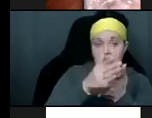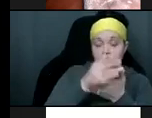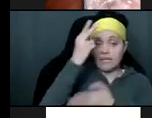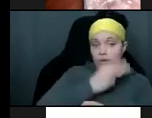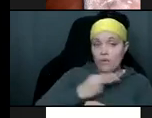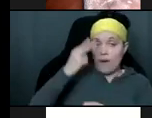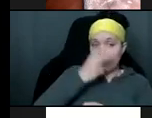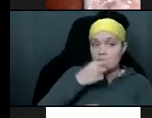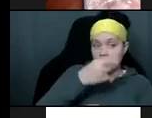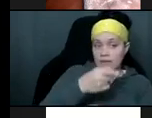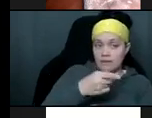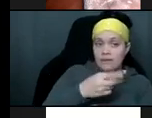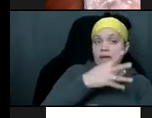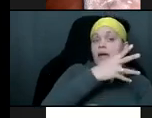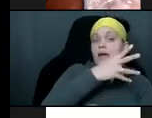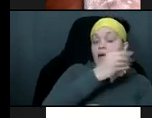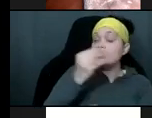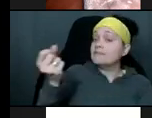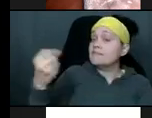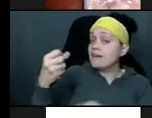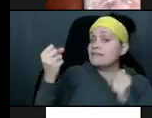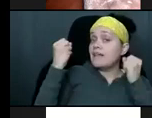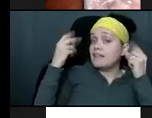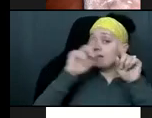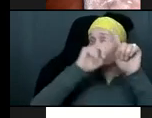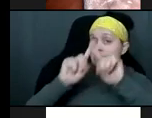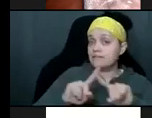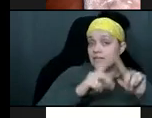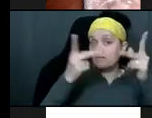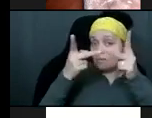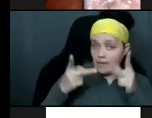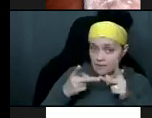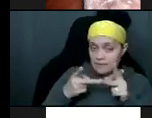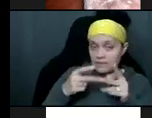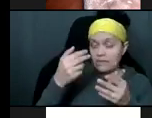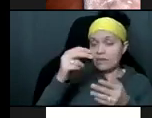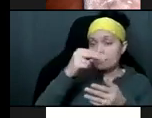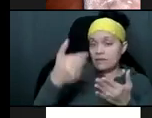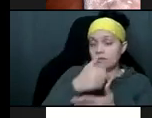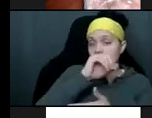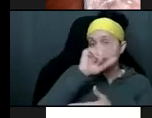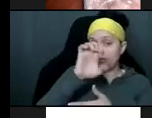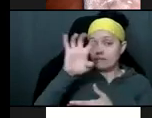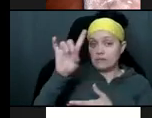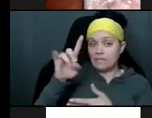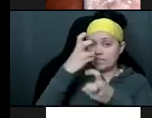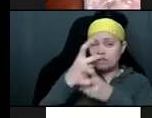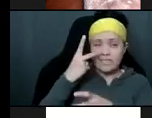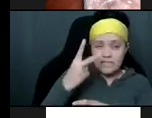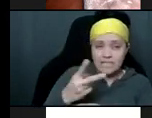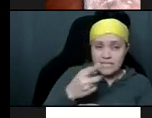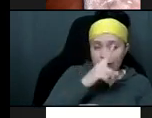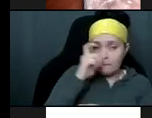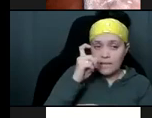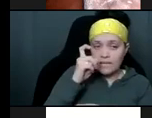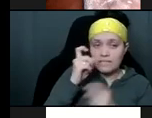Hawaii. And yeah, lots of places. New Zealand, it's hard to spot New Zealand because